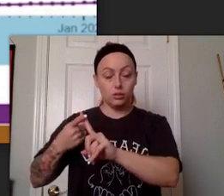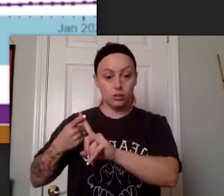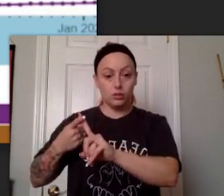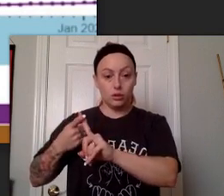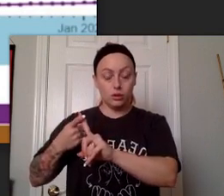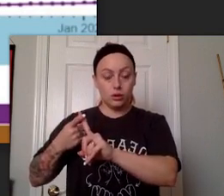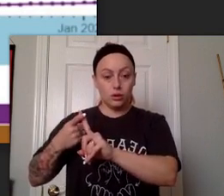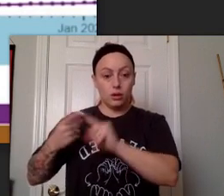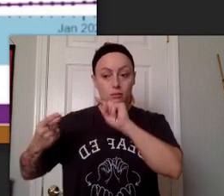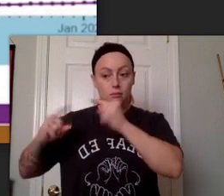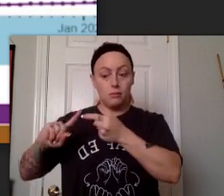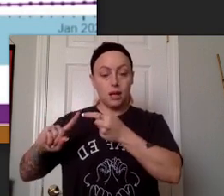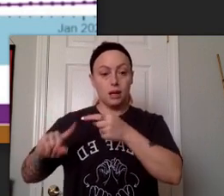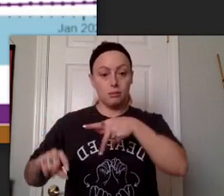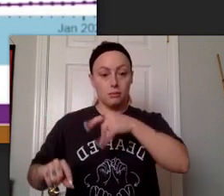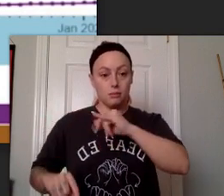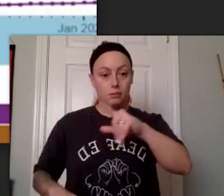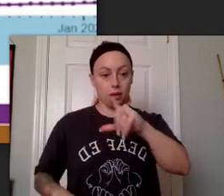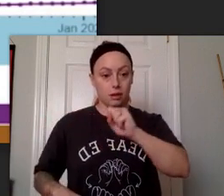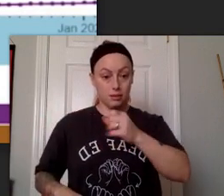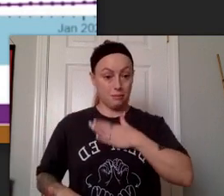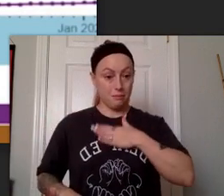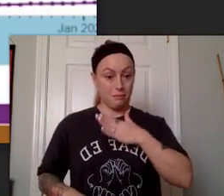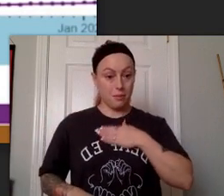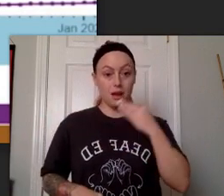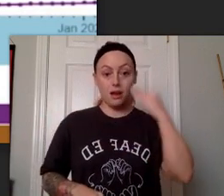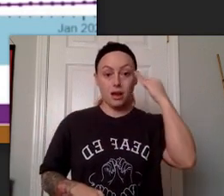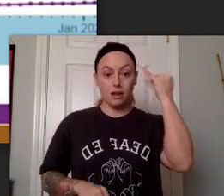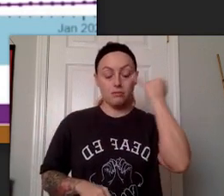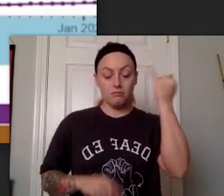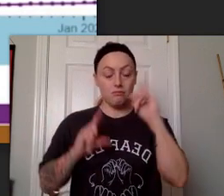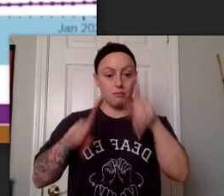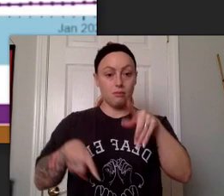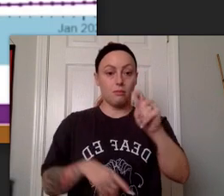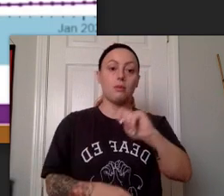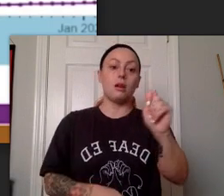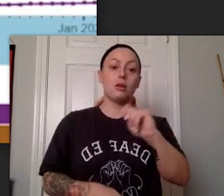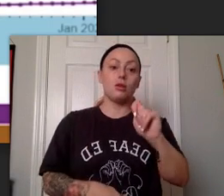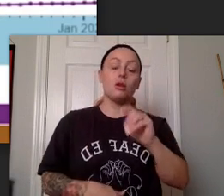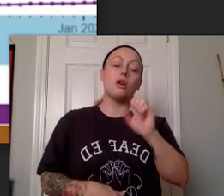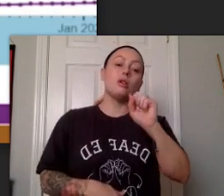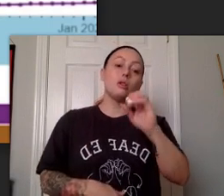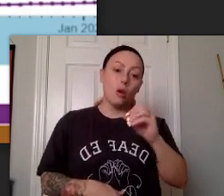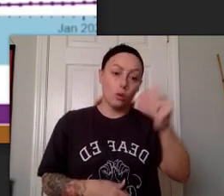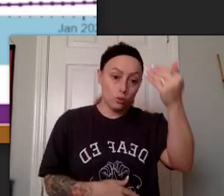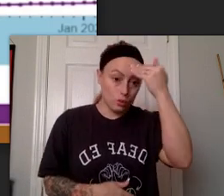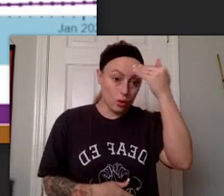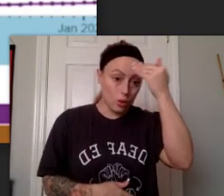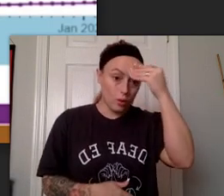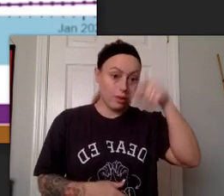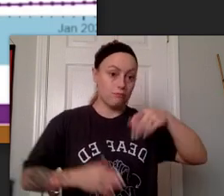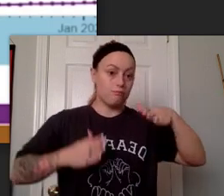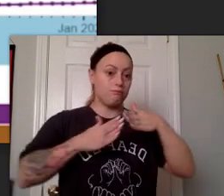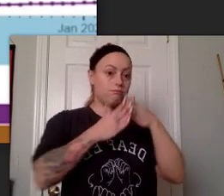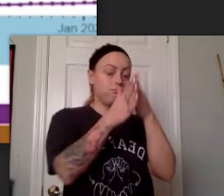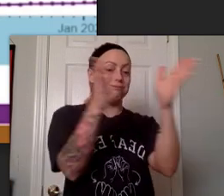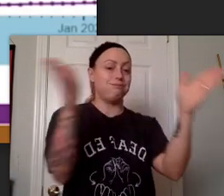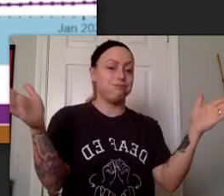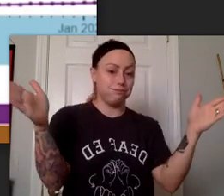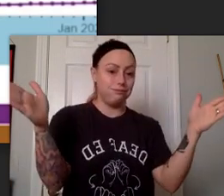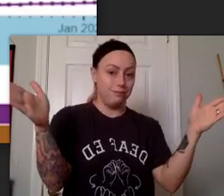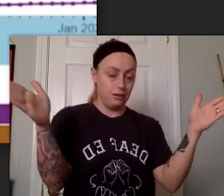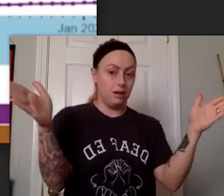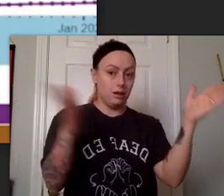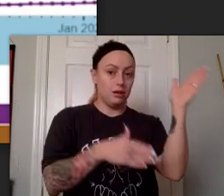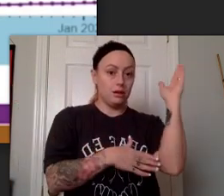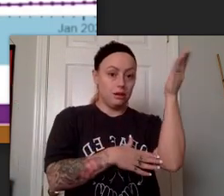use the restroom. So, please be aware of that. This is a public service announcement, if you